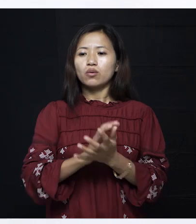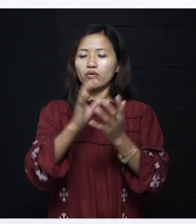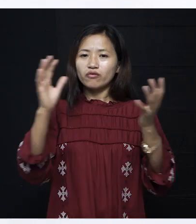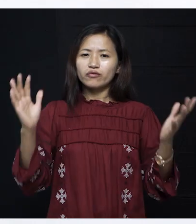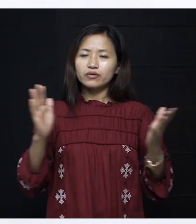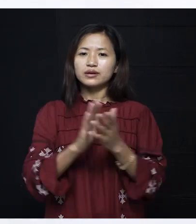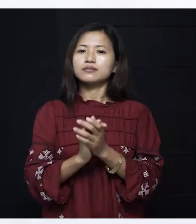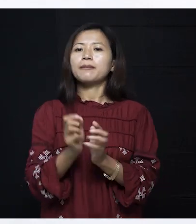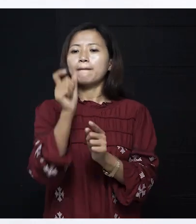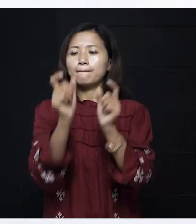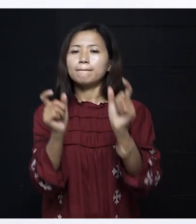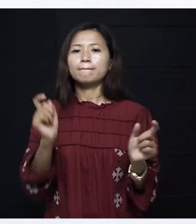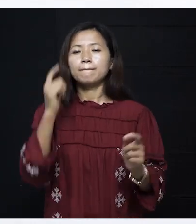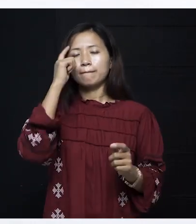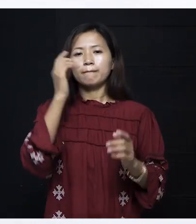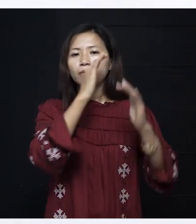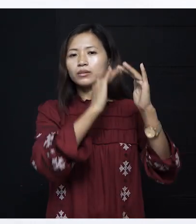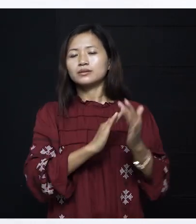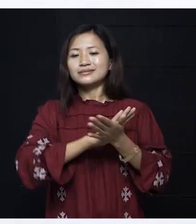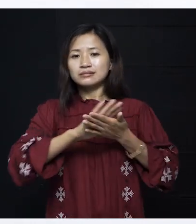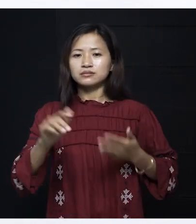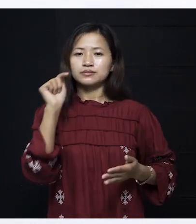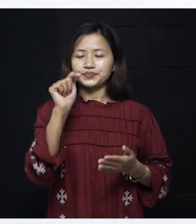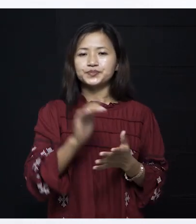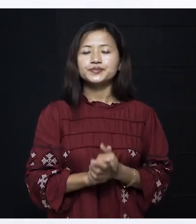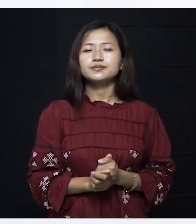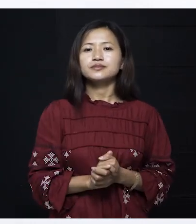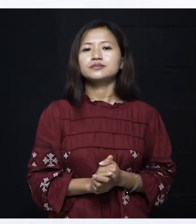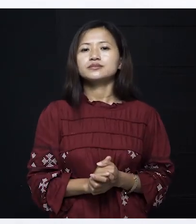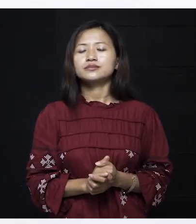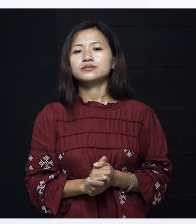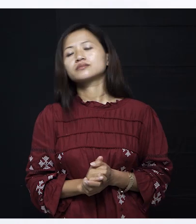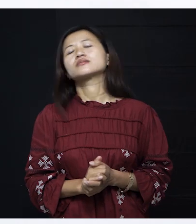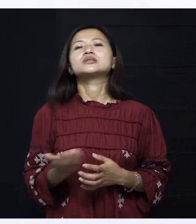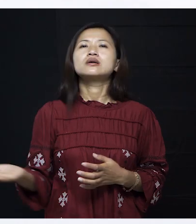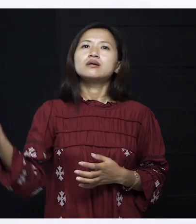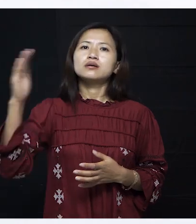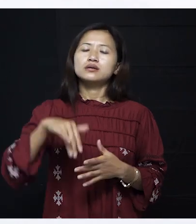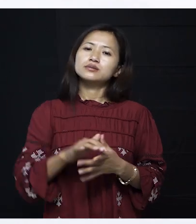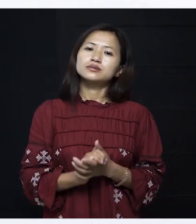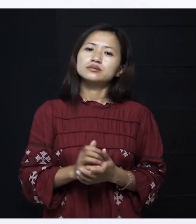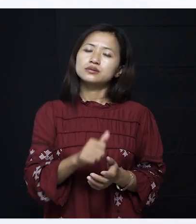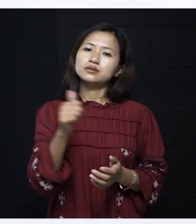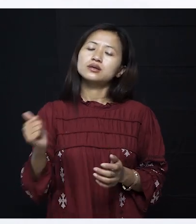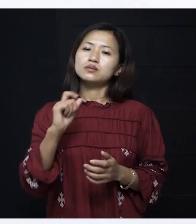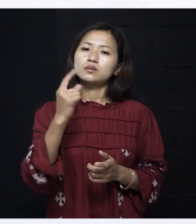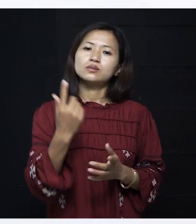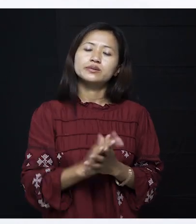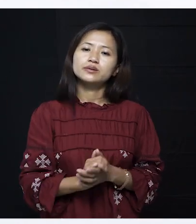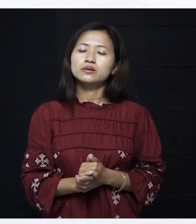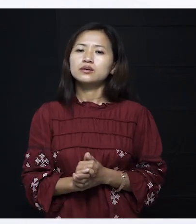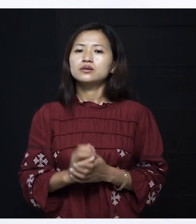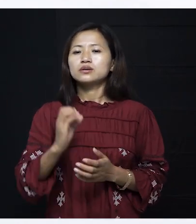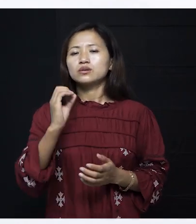overpopulation. Got it? So I hope that is clear with you now, okay? Then coming to this another one, that is, we call it